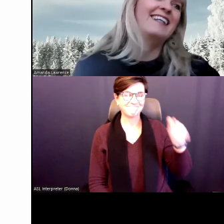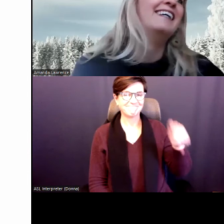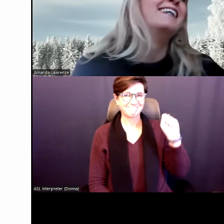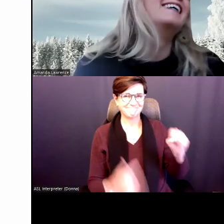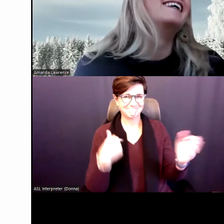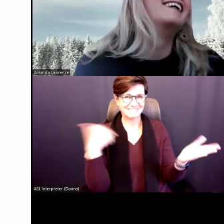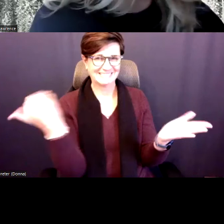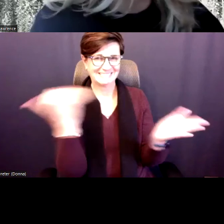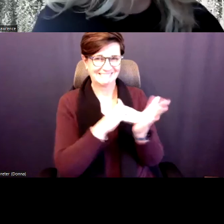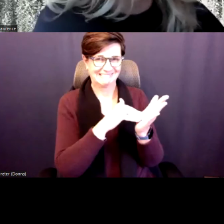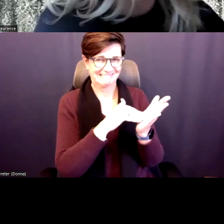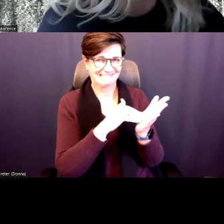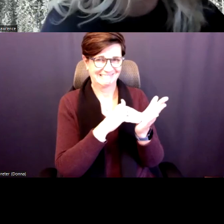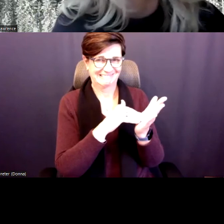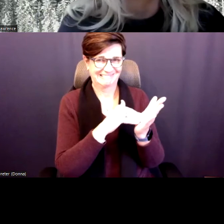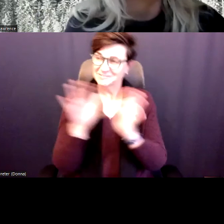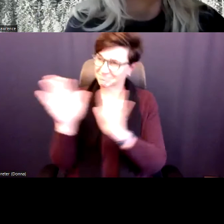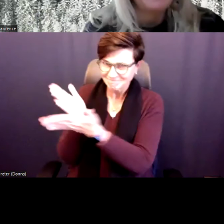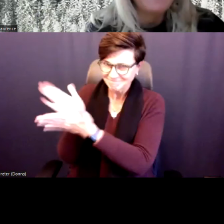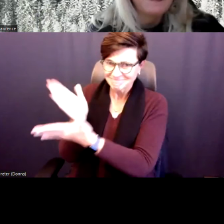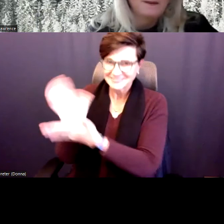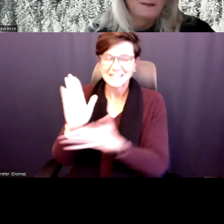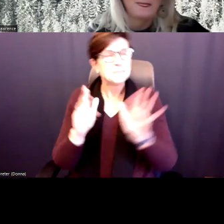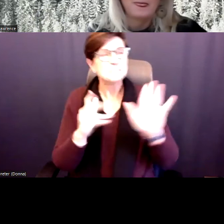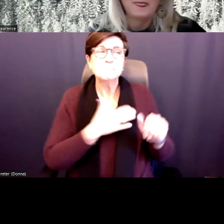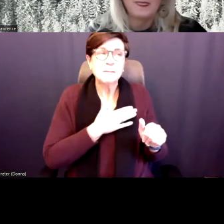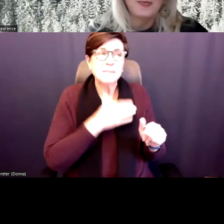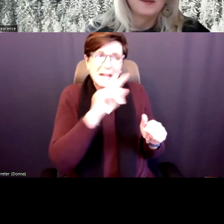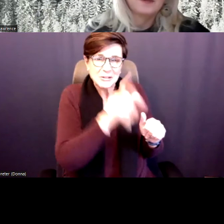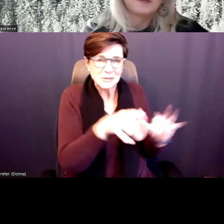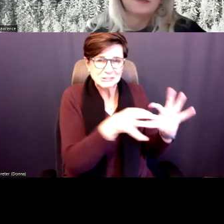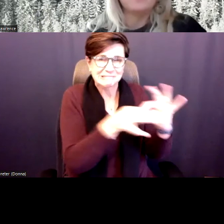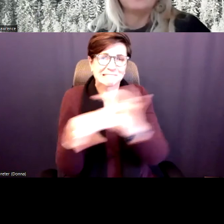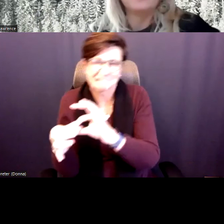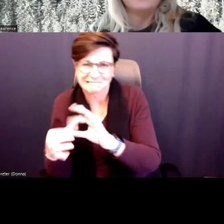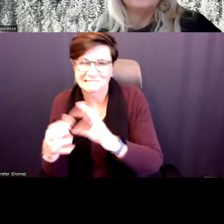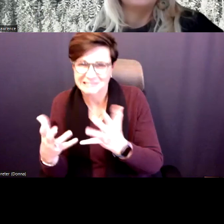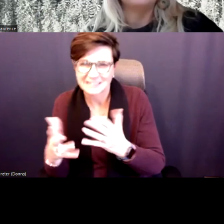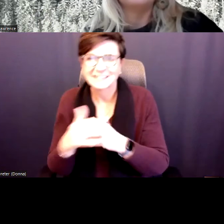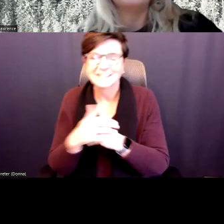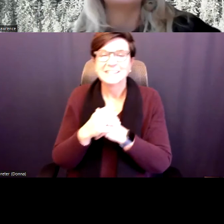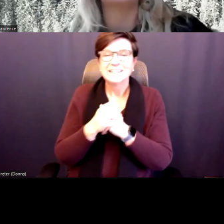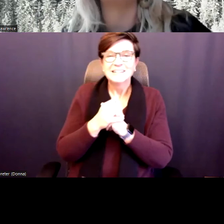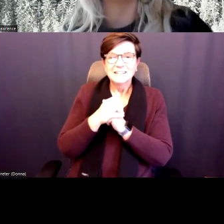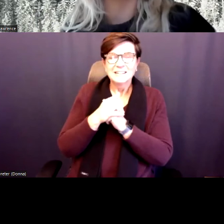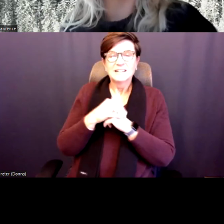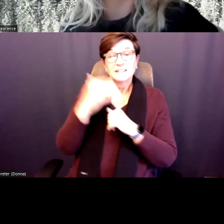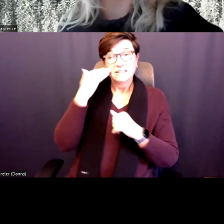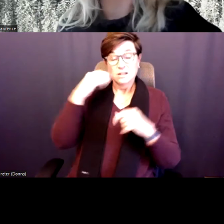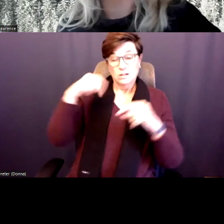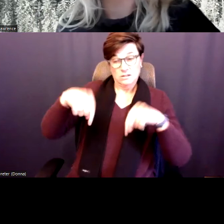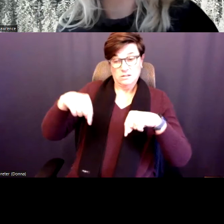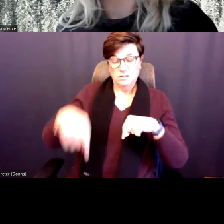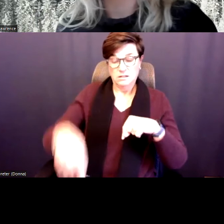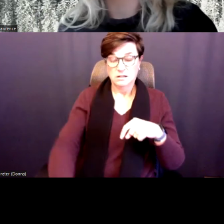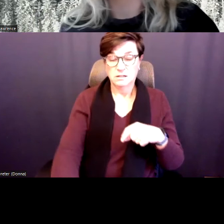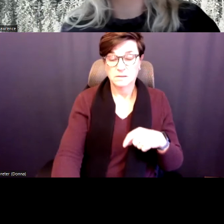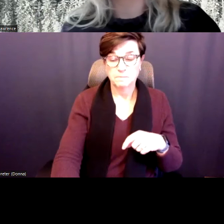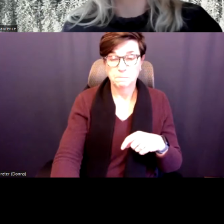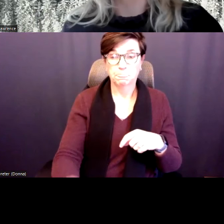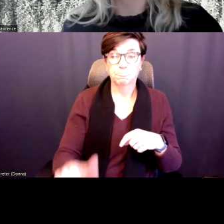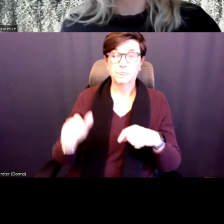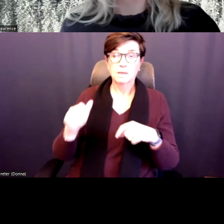segue. So thank you, Amanda. One of the things that very clearly we run into as a rural